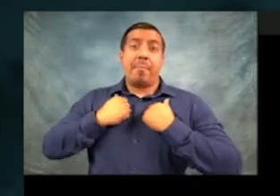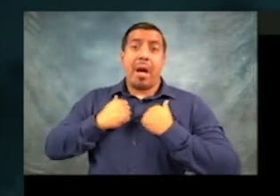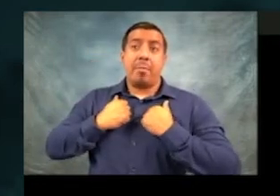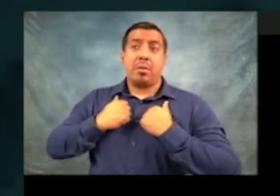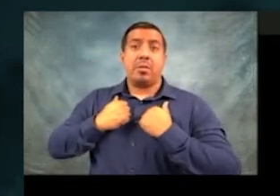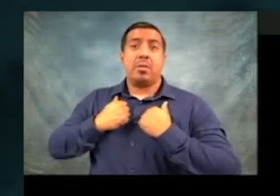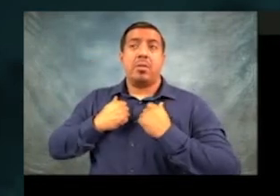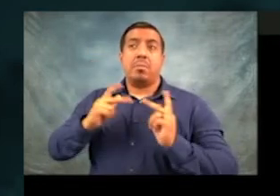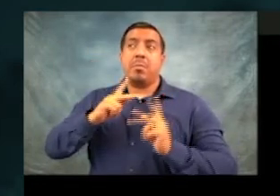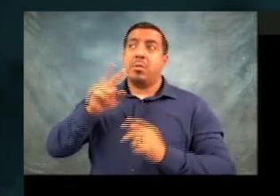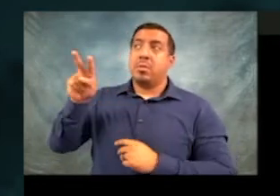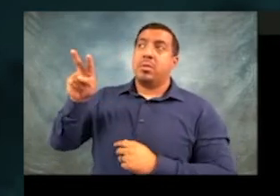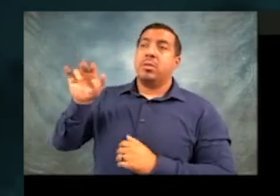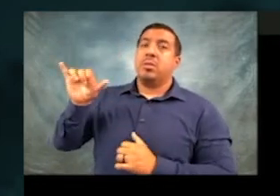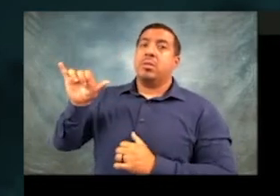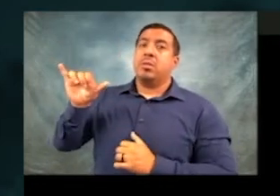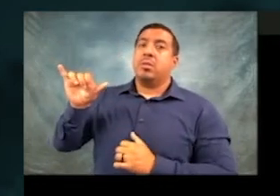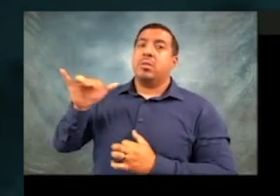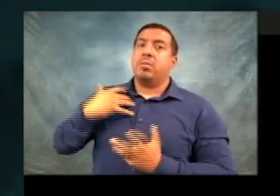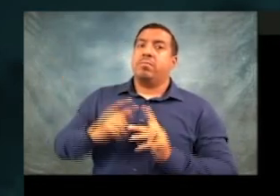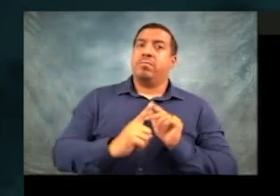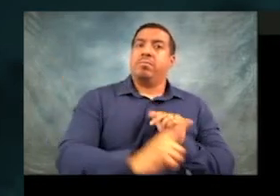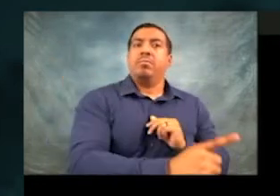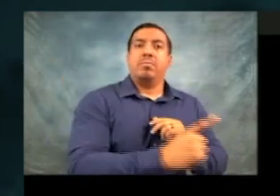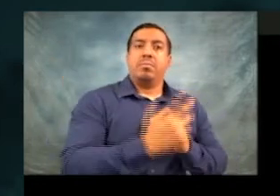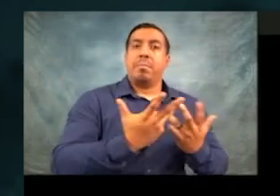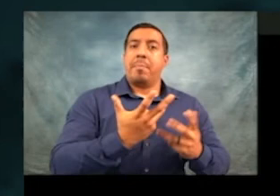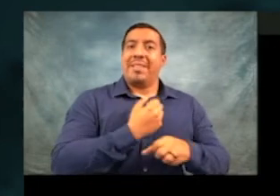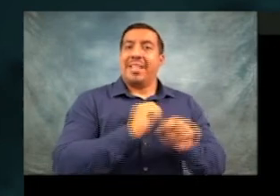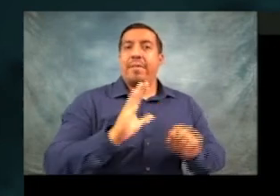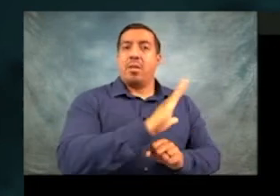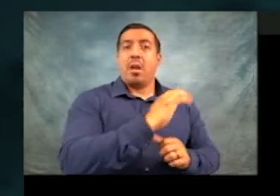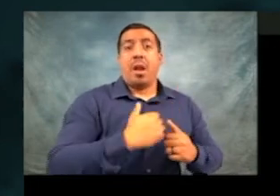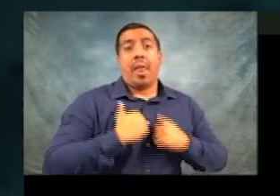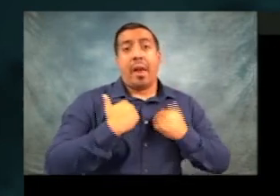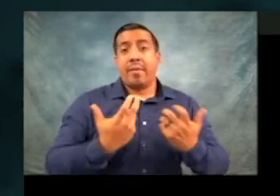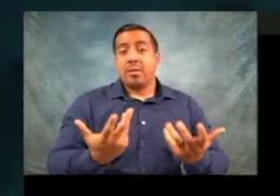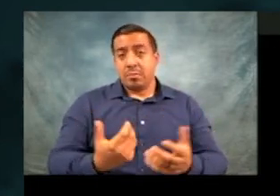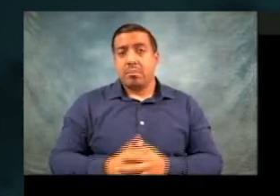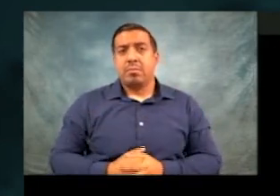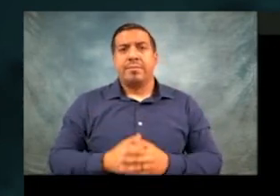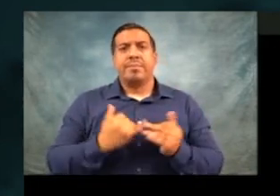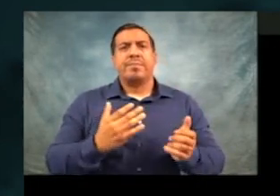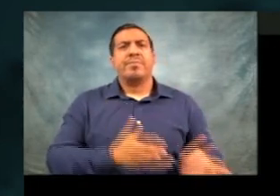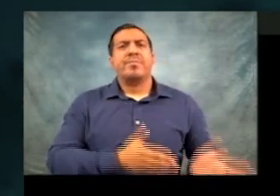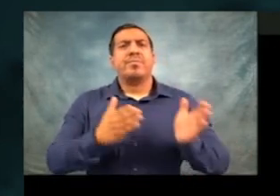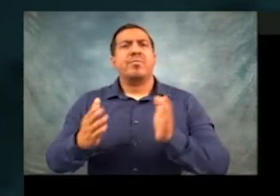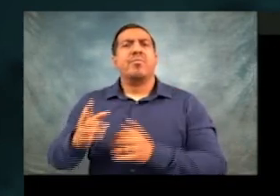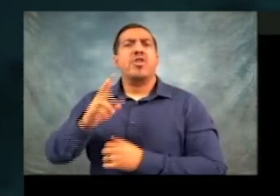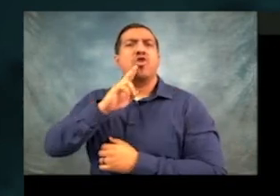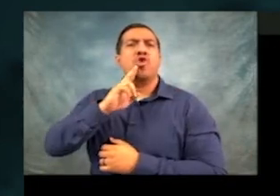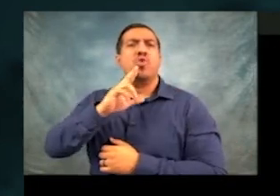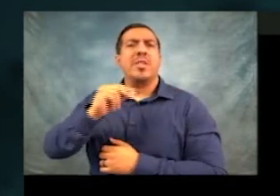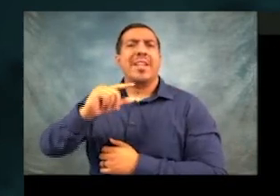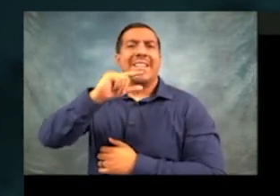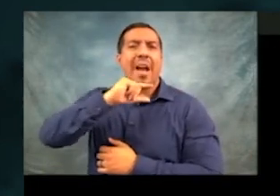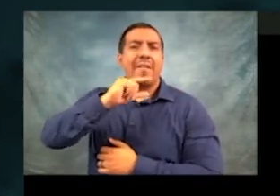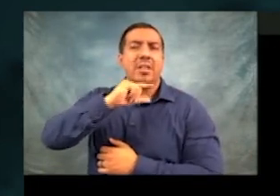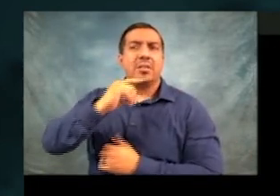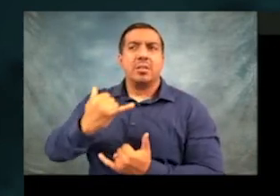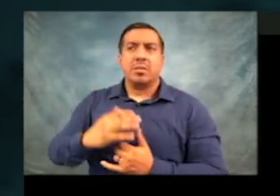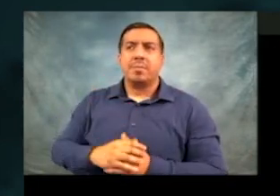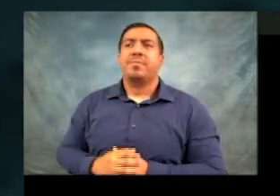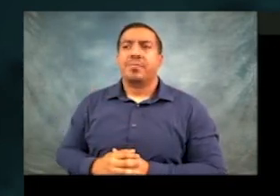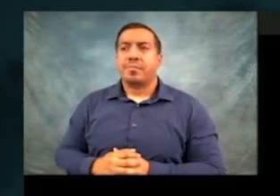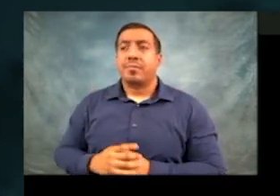saved a lot of people's lives during Laura. Yeah, but what about Houston and Galveston? So this